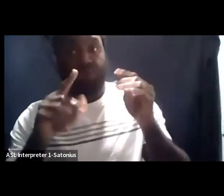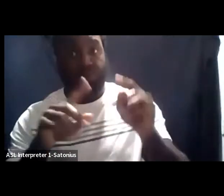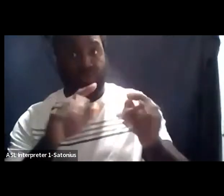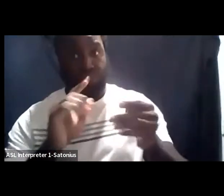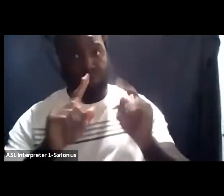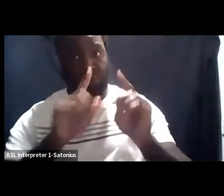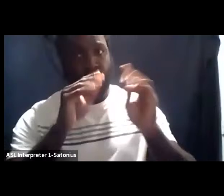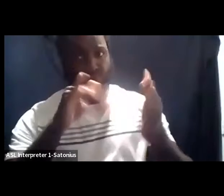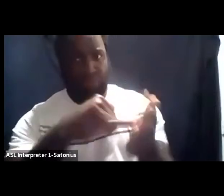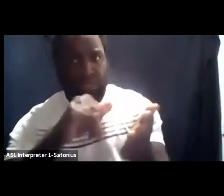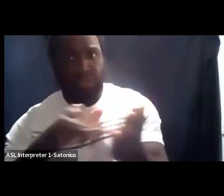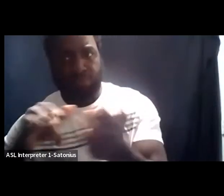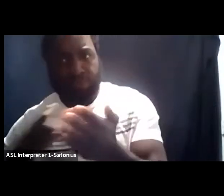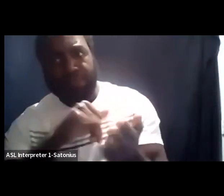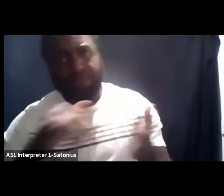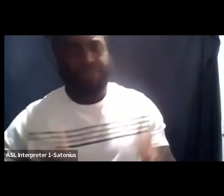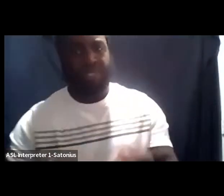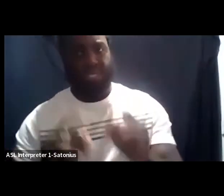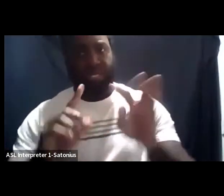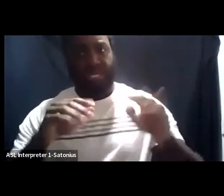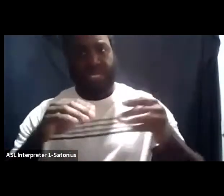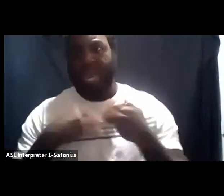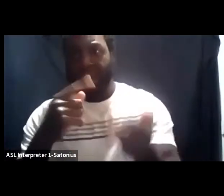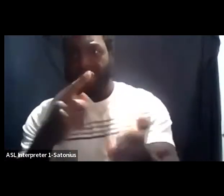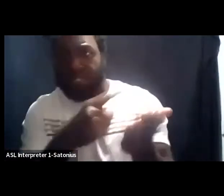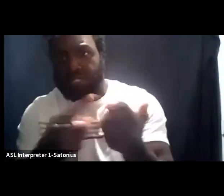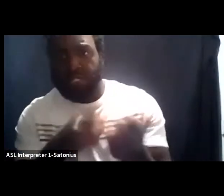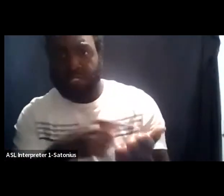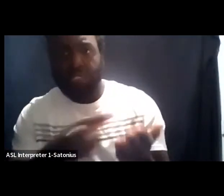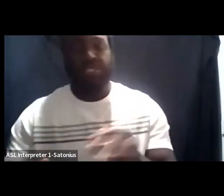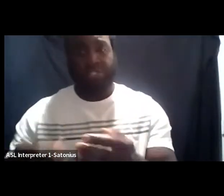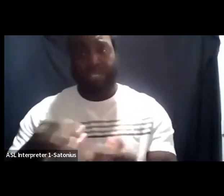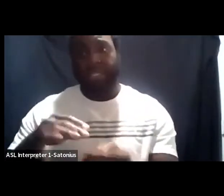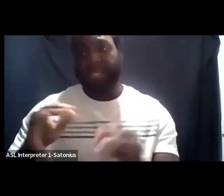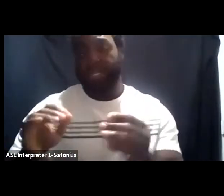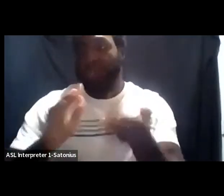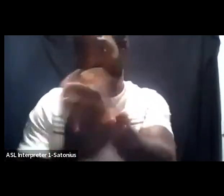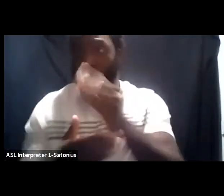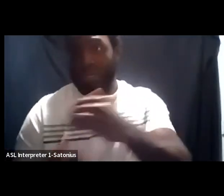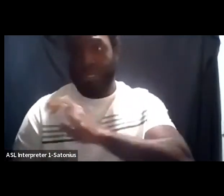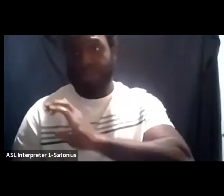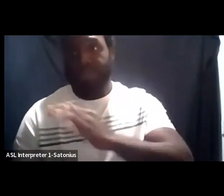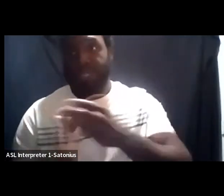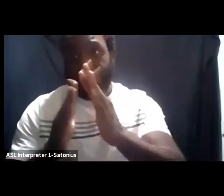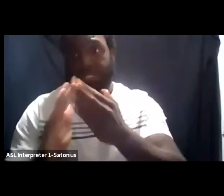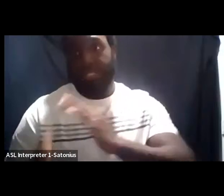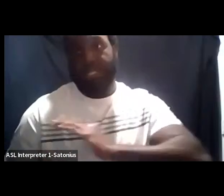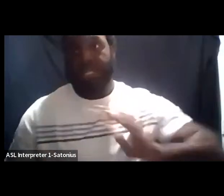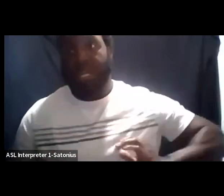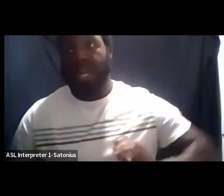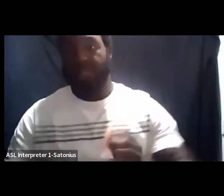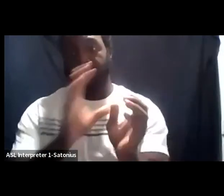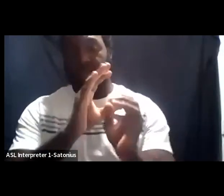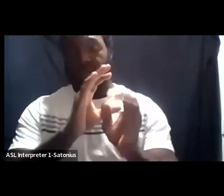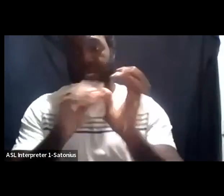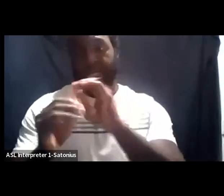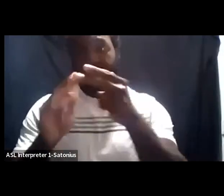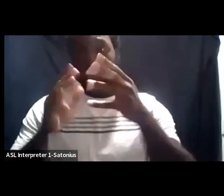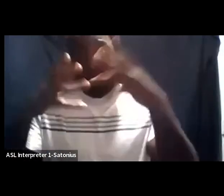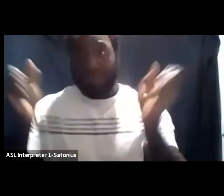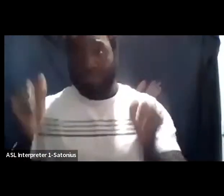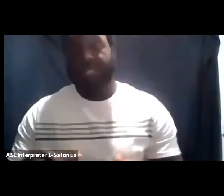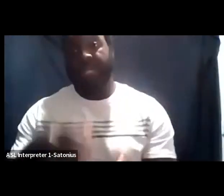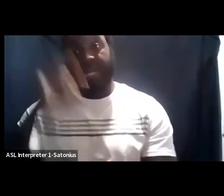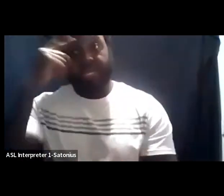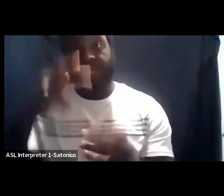review processes, discussions in community boards, in the city council, borough presidents. But the earlier that we start these conversations, the